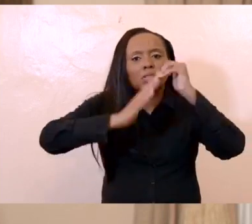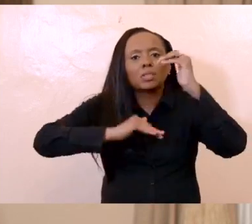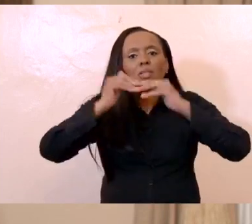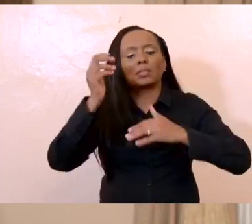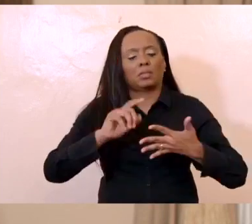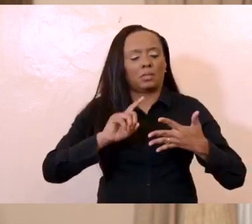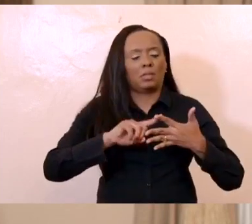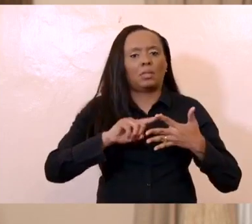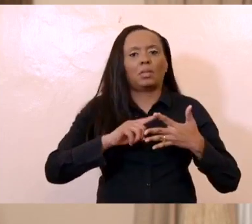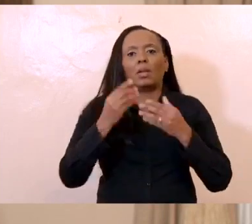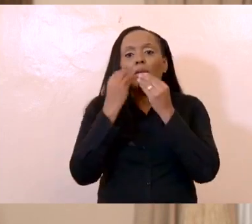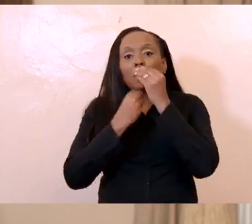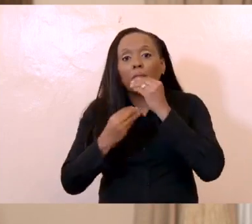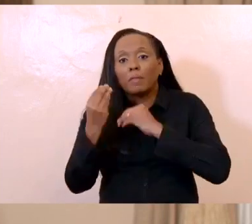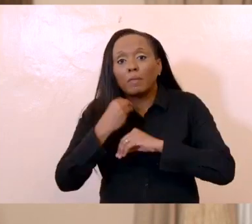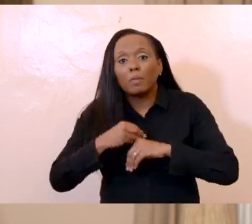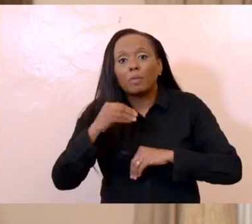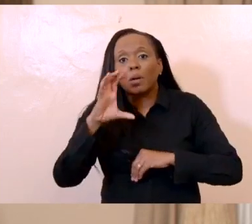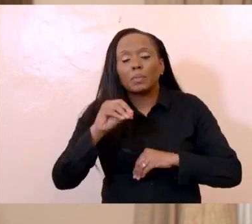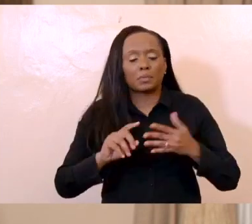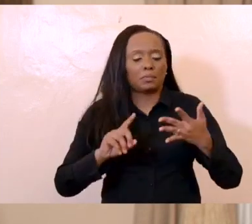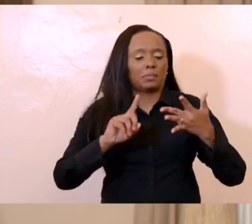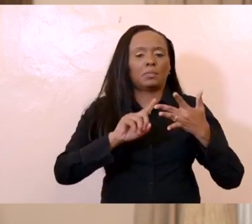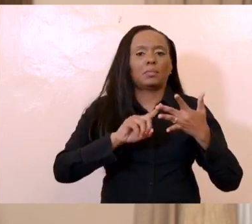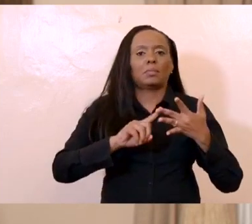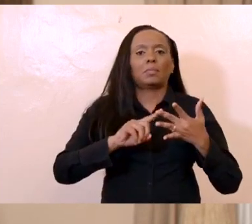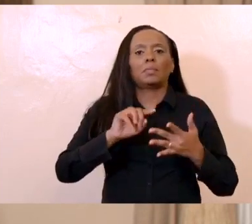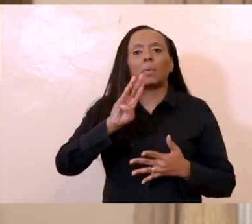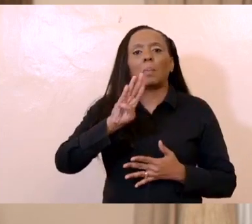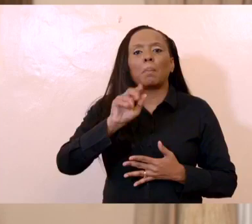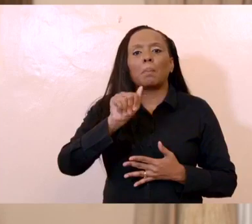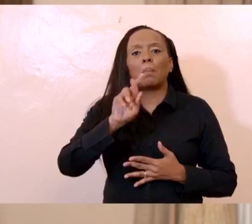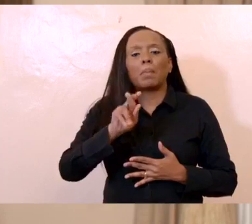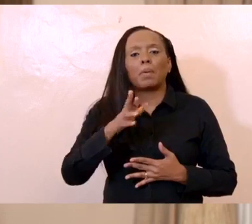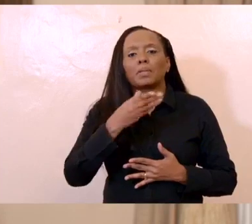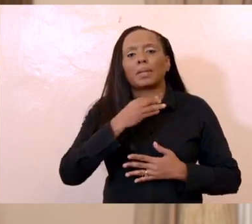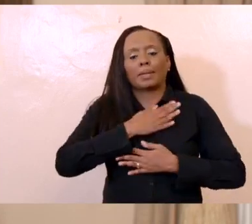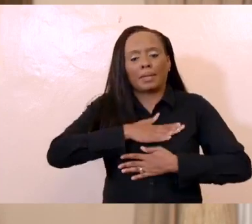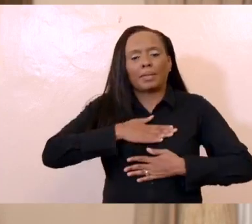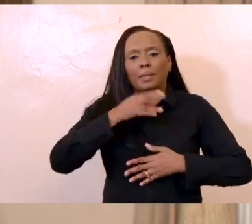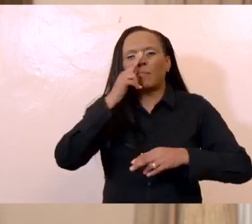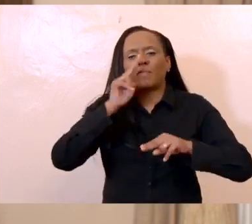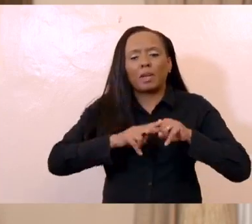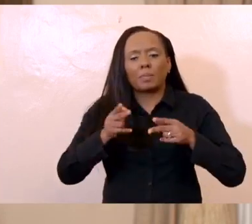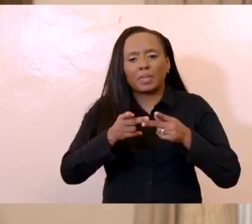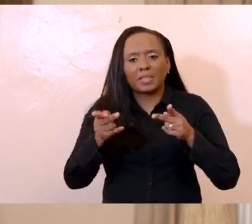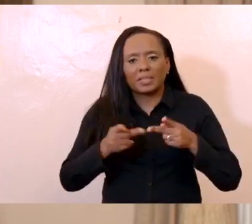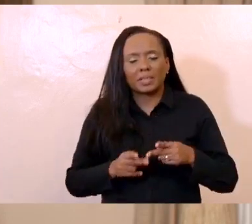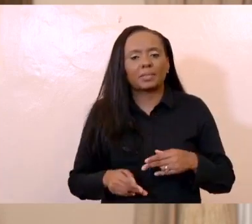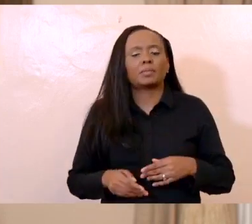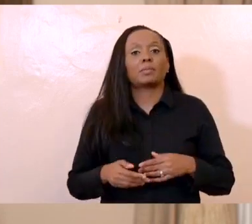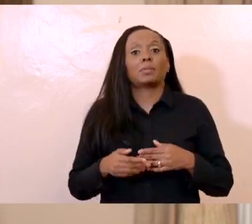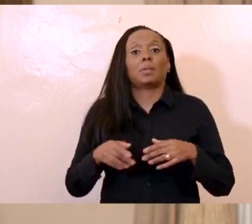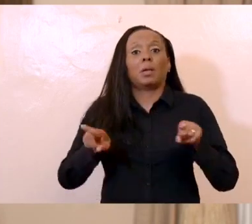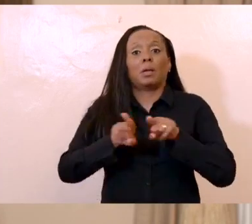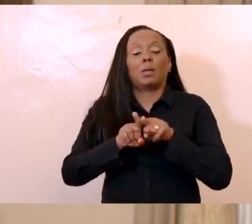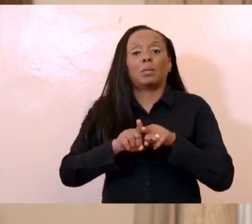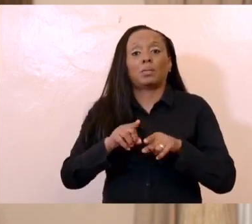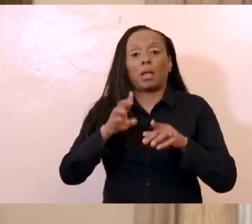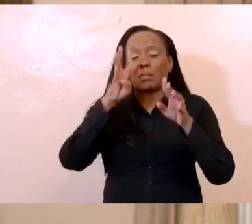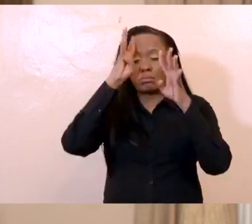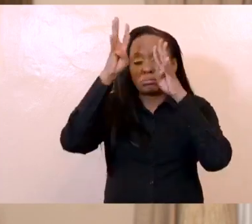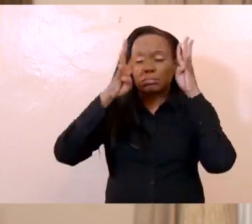food establishments, for bars and places of entertainment. We also developed cleaning protocols, and